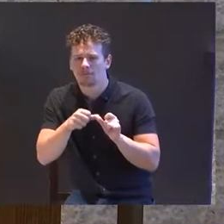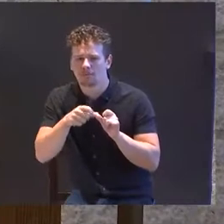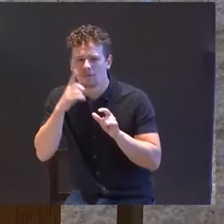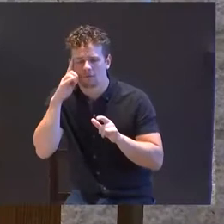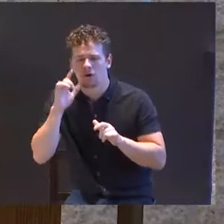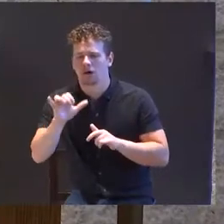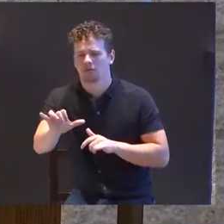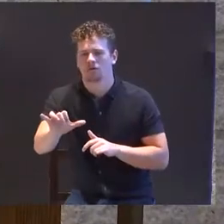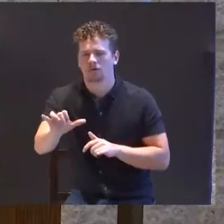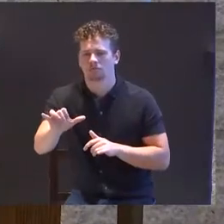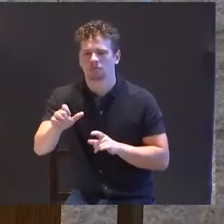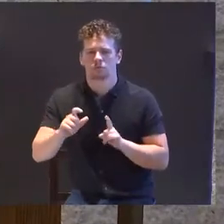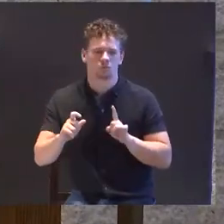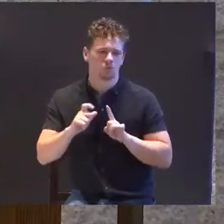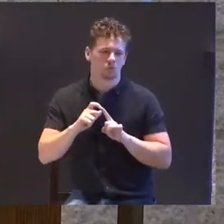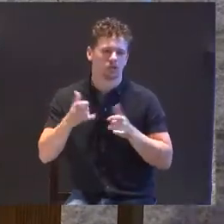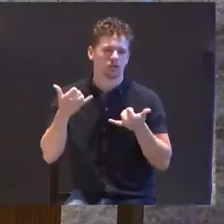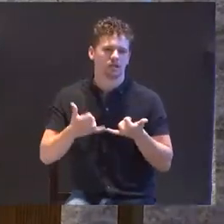remembrance.